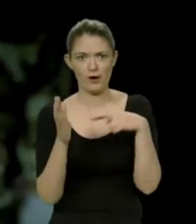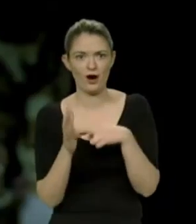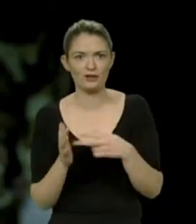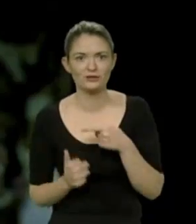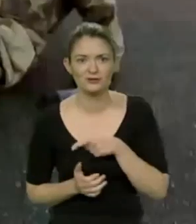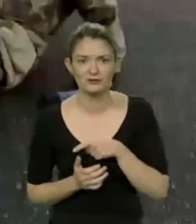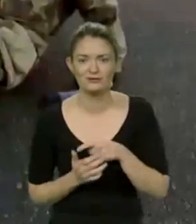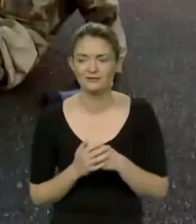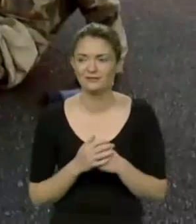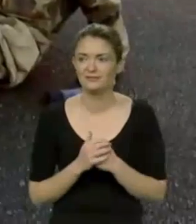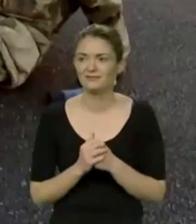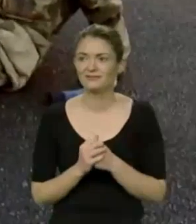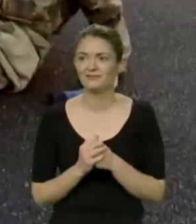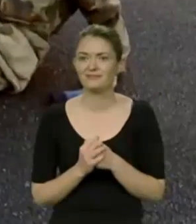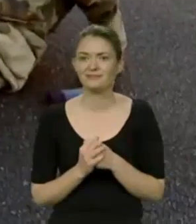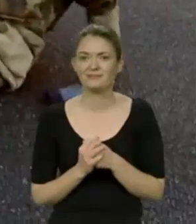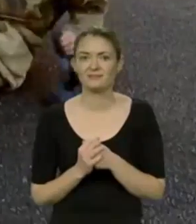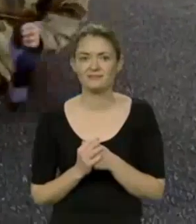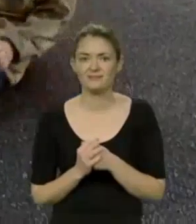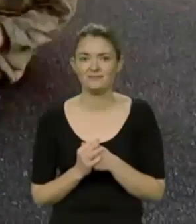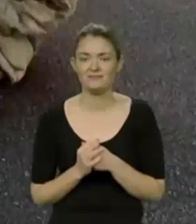a record.